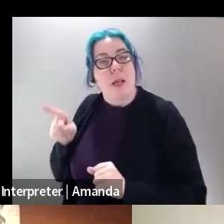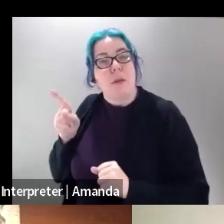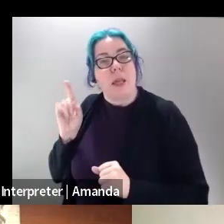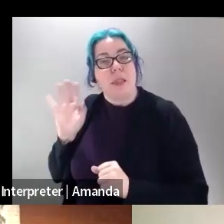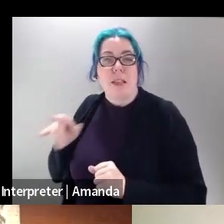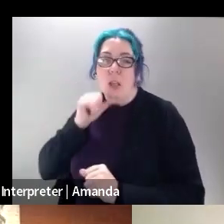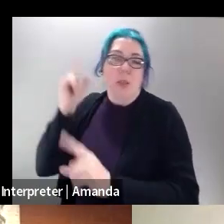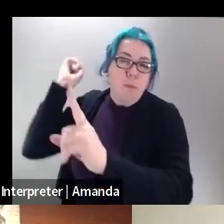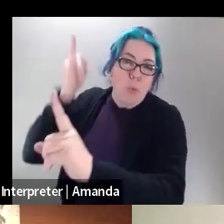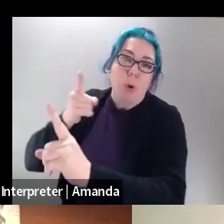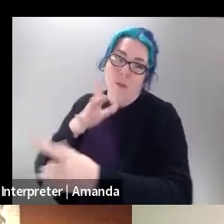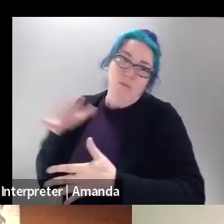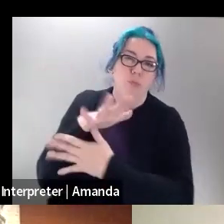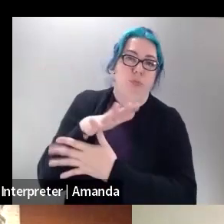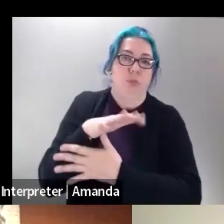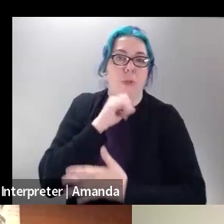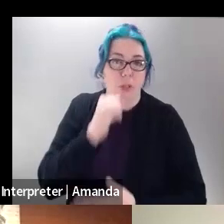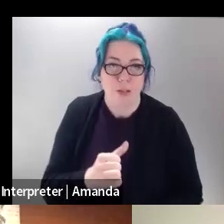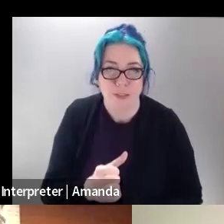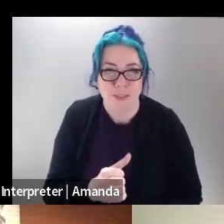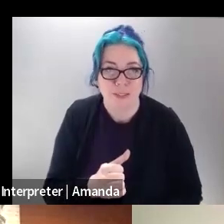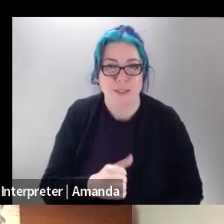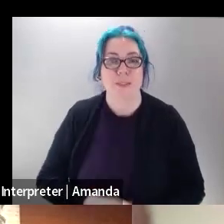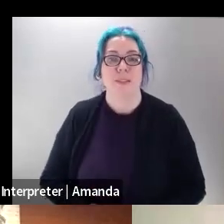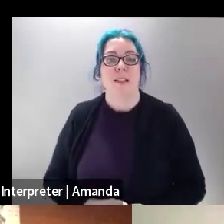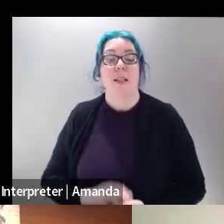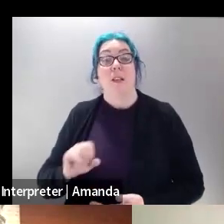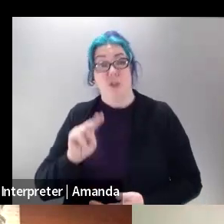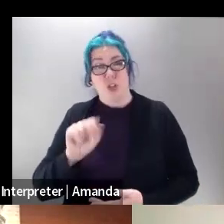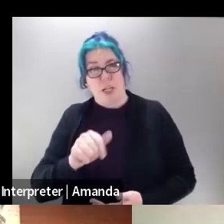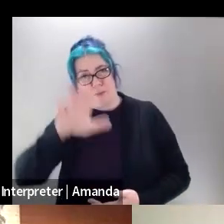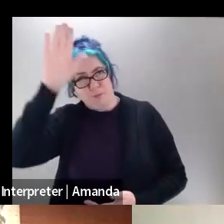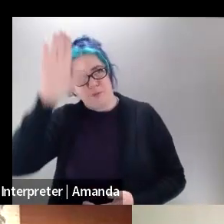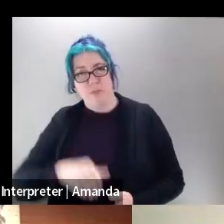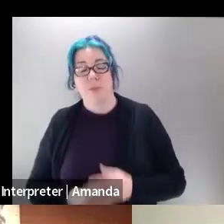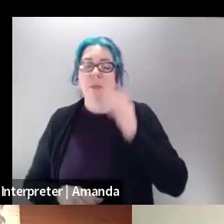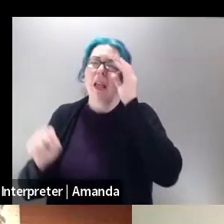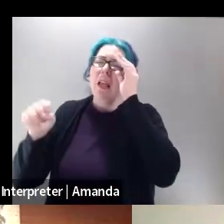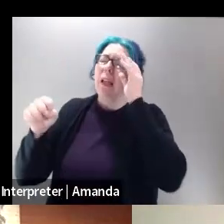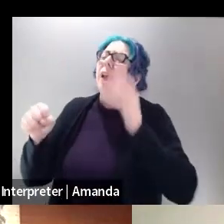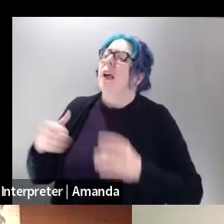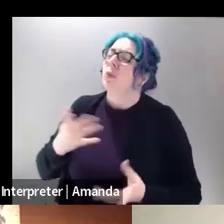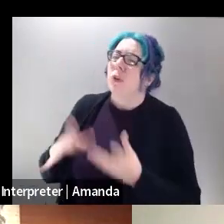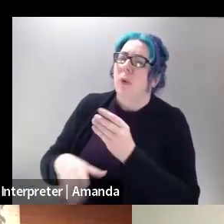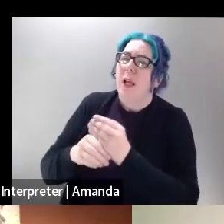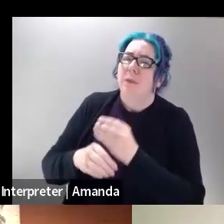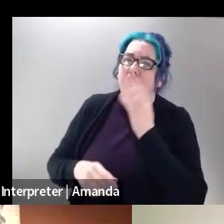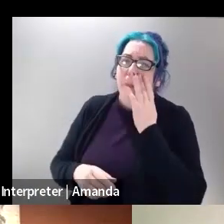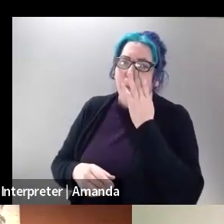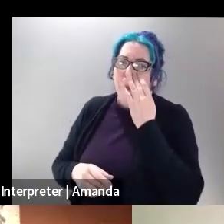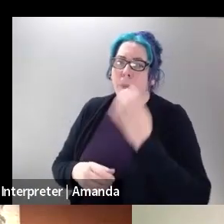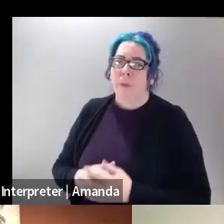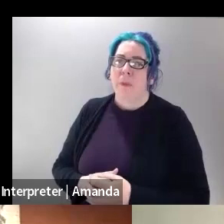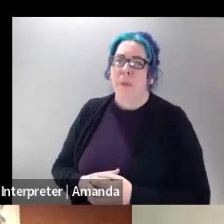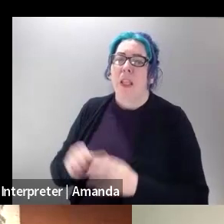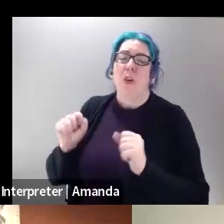thing I see that comes up a lot is like the idea of like patience. Can we have like grace or patience with each other? And this is often so